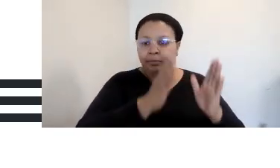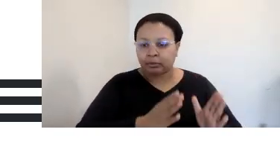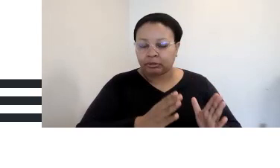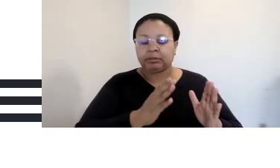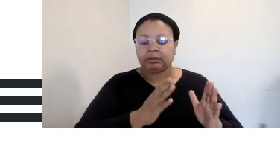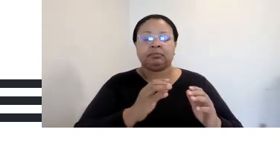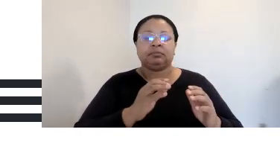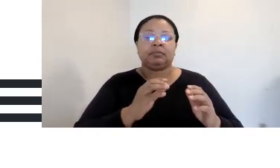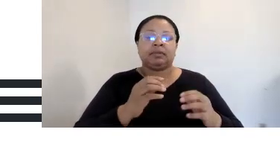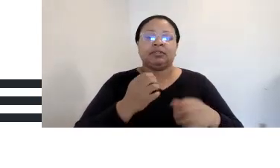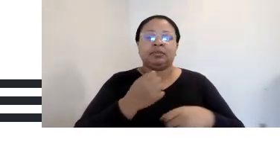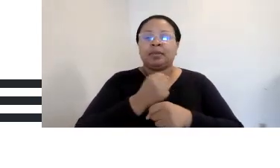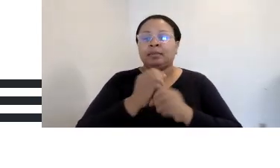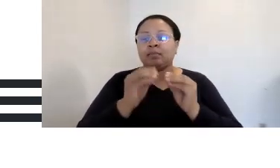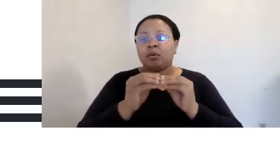and inclusive.